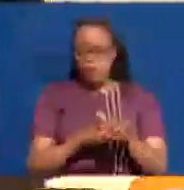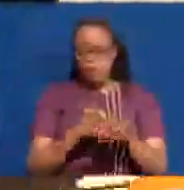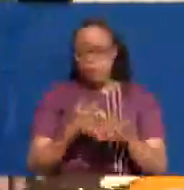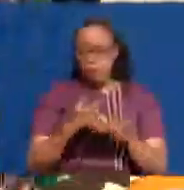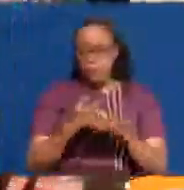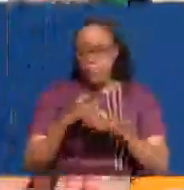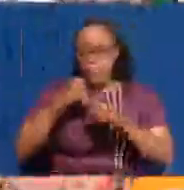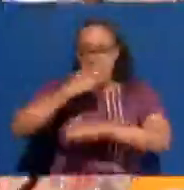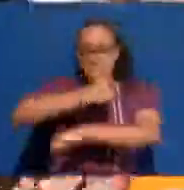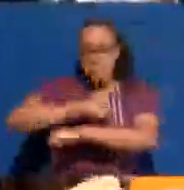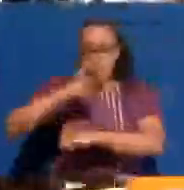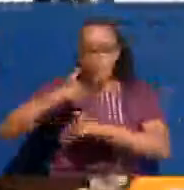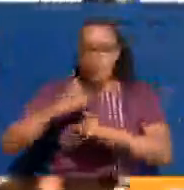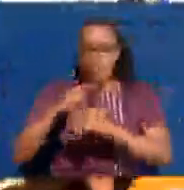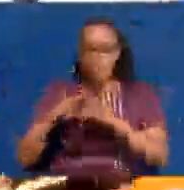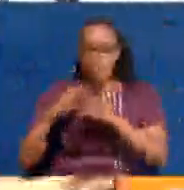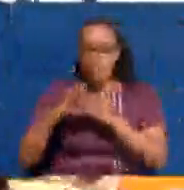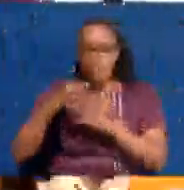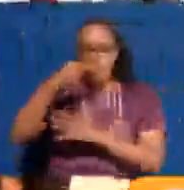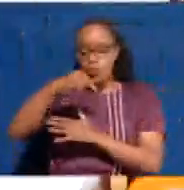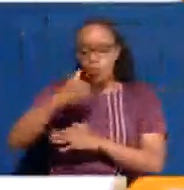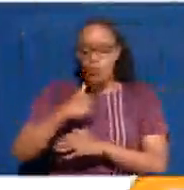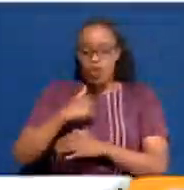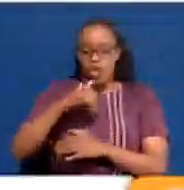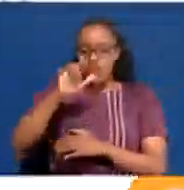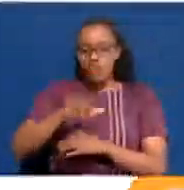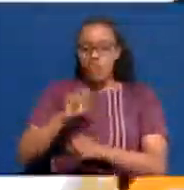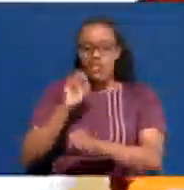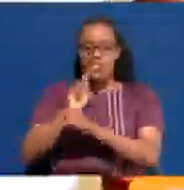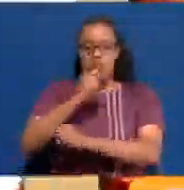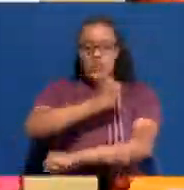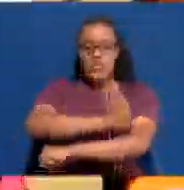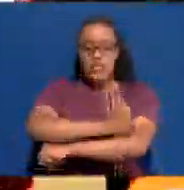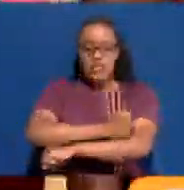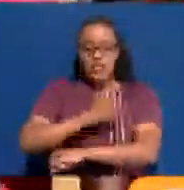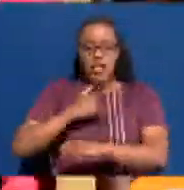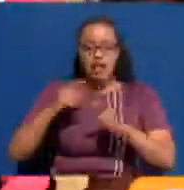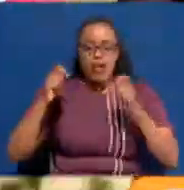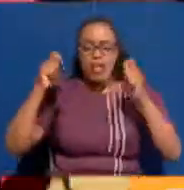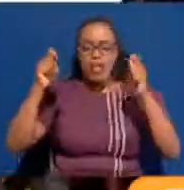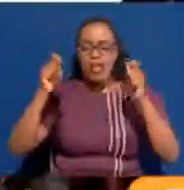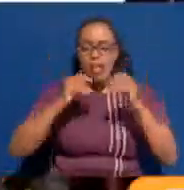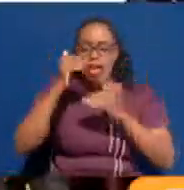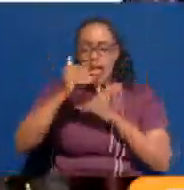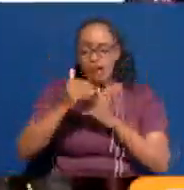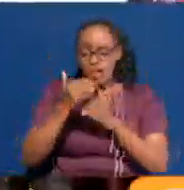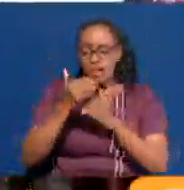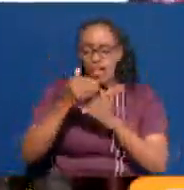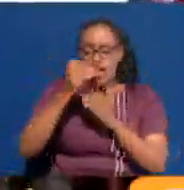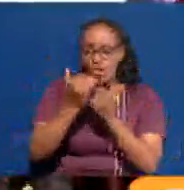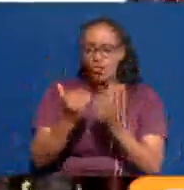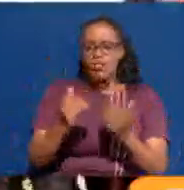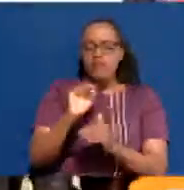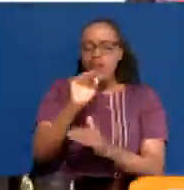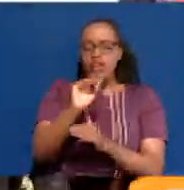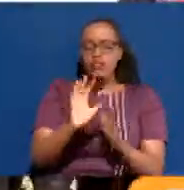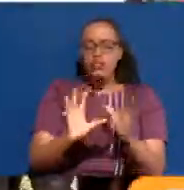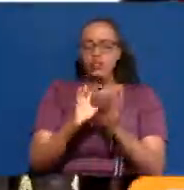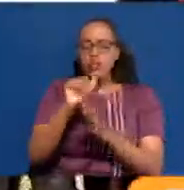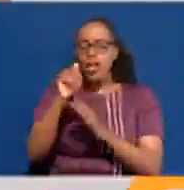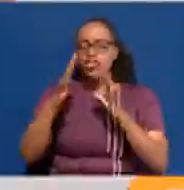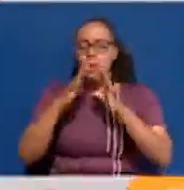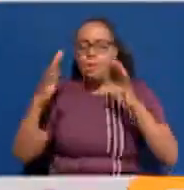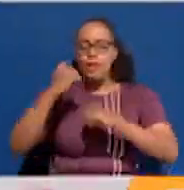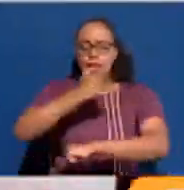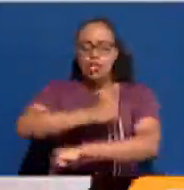other schools which failed to qualify to host junior secondary schools are up in arms after their children were asked to join other bigger